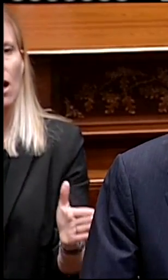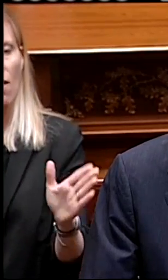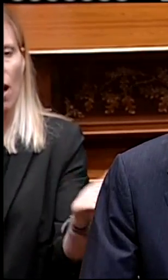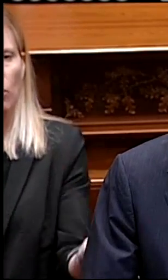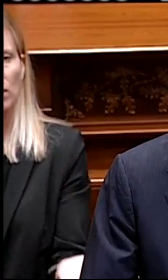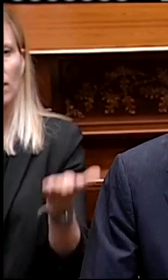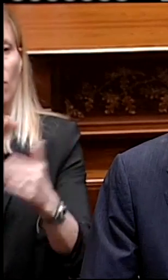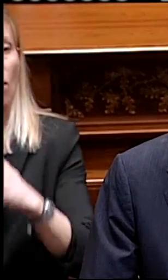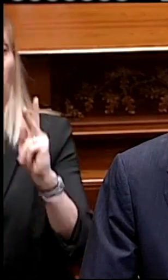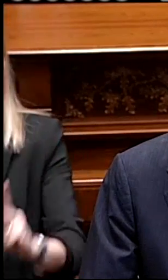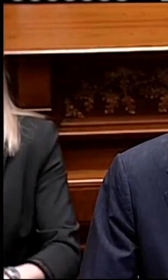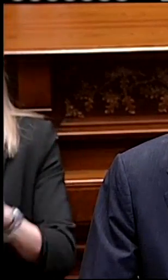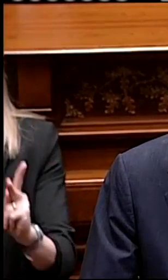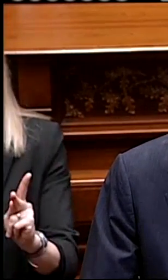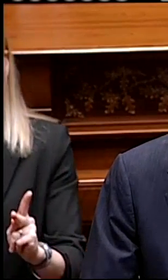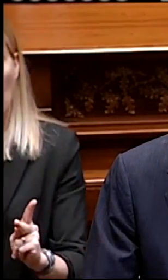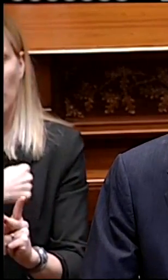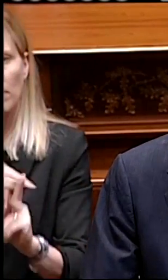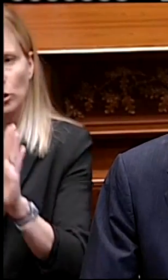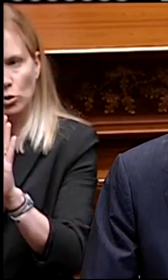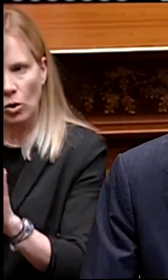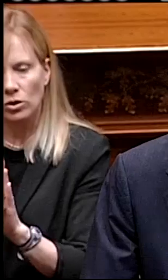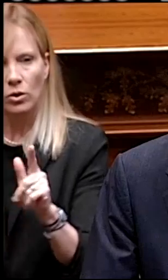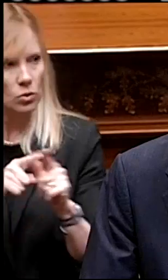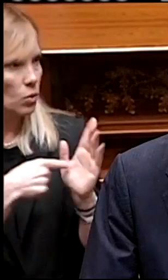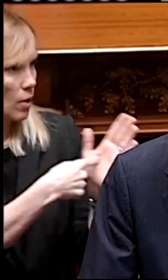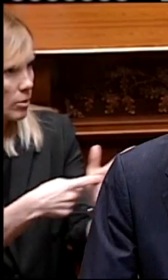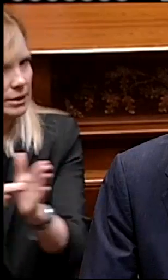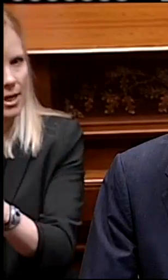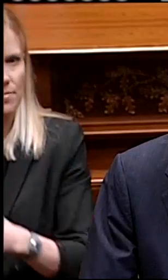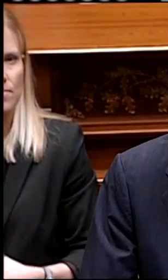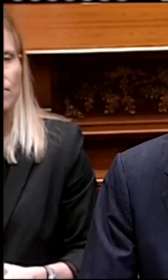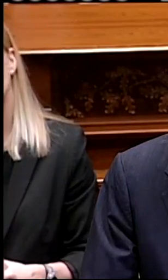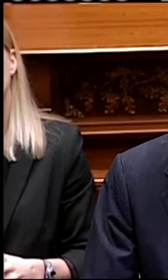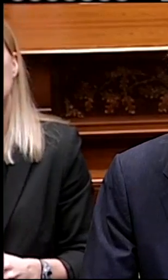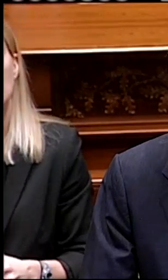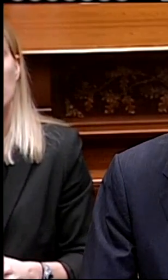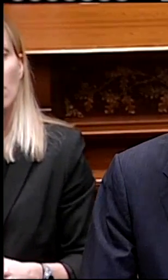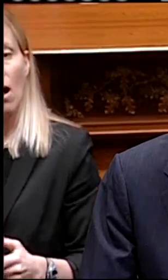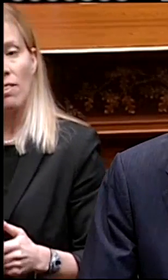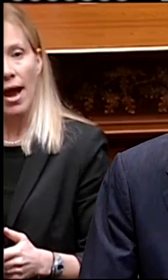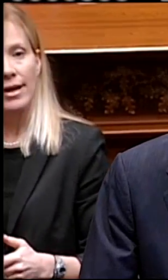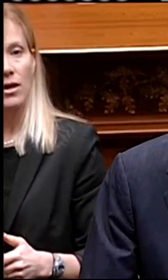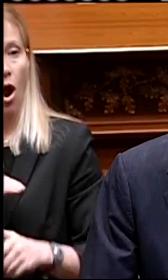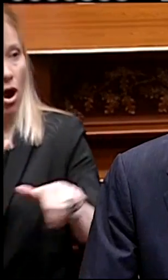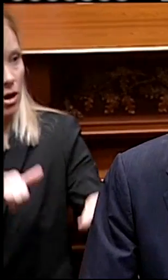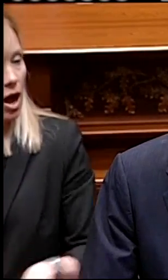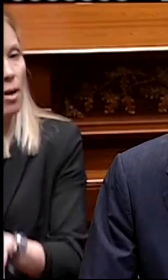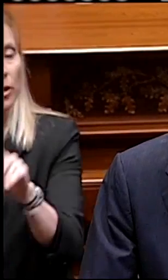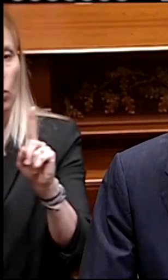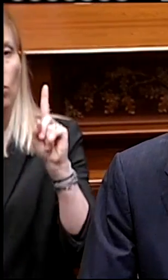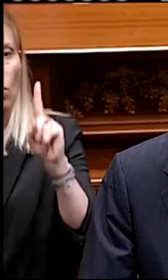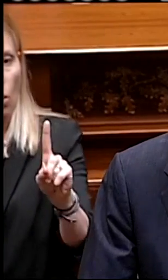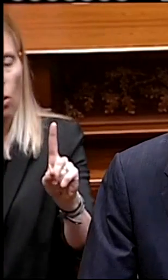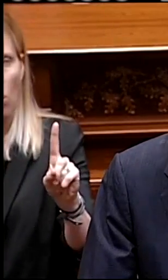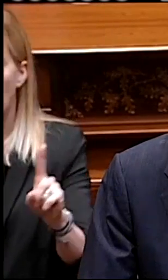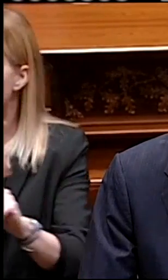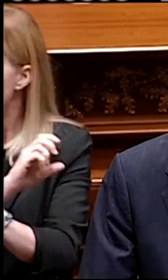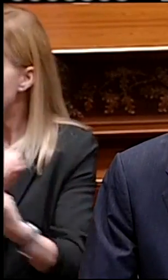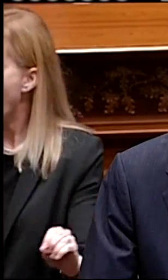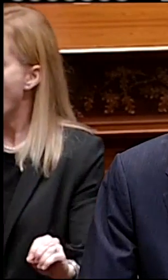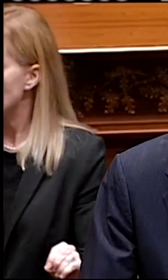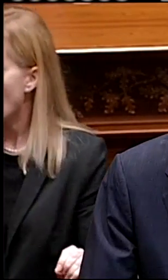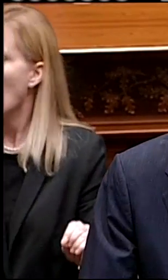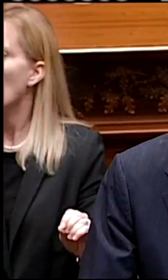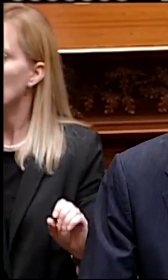up all of the people we've been chosen to represent. With that as our common goal, there is no doubt